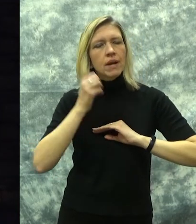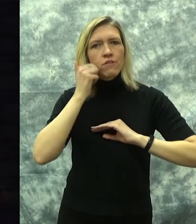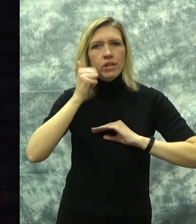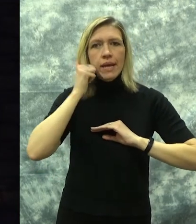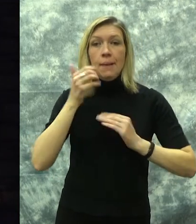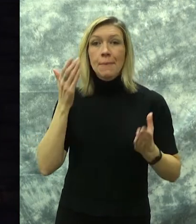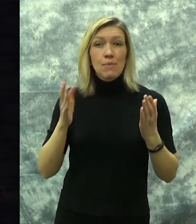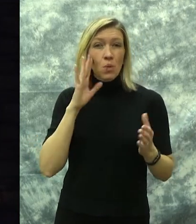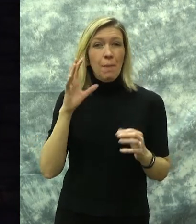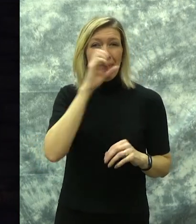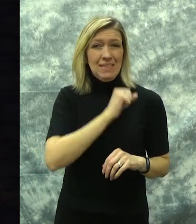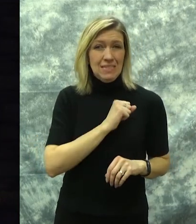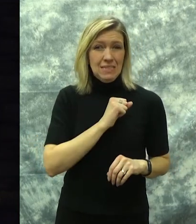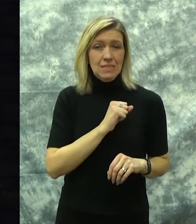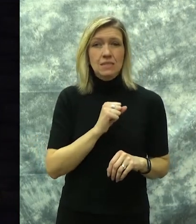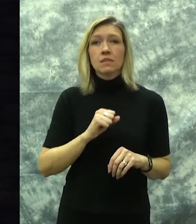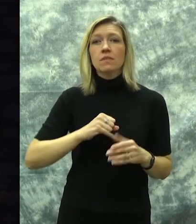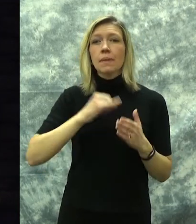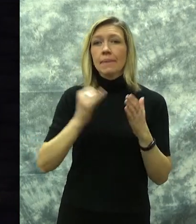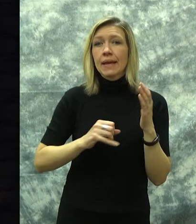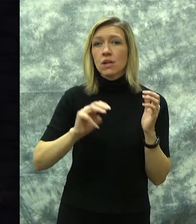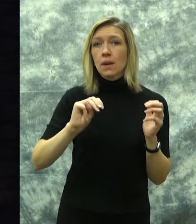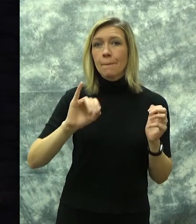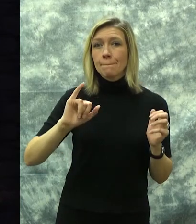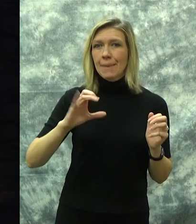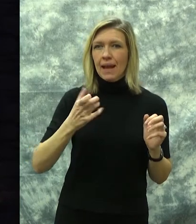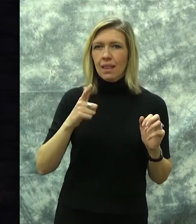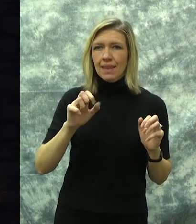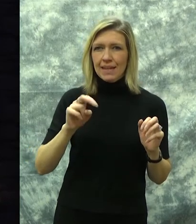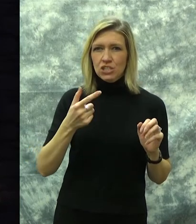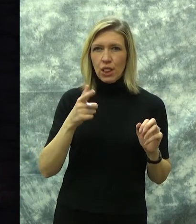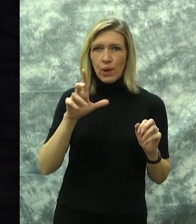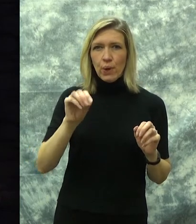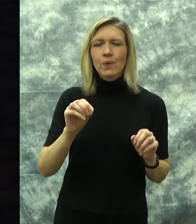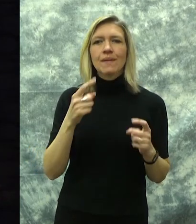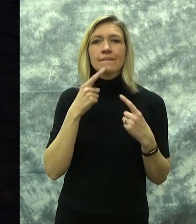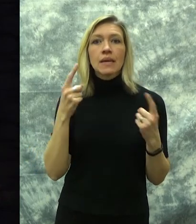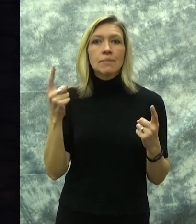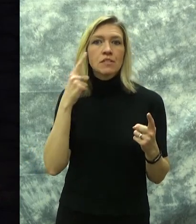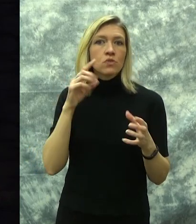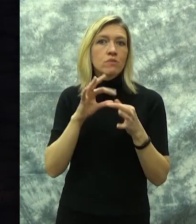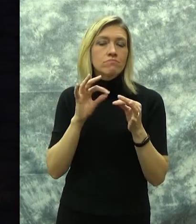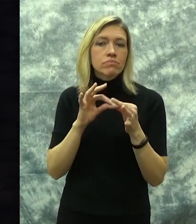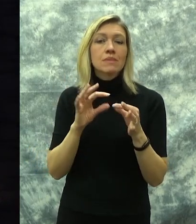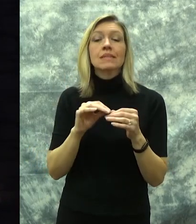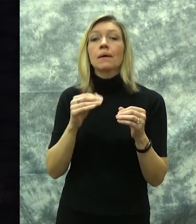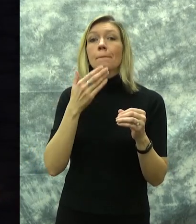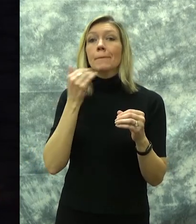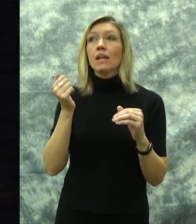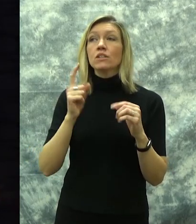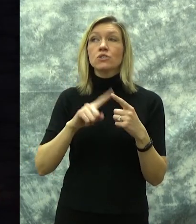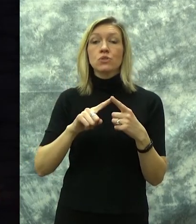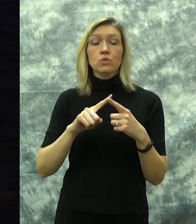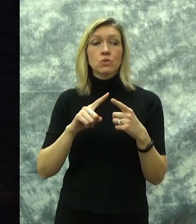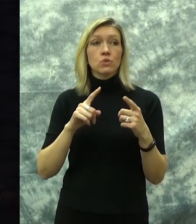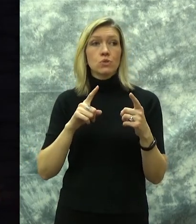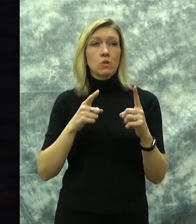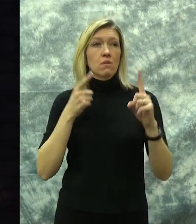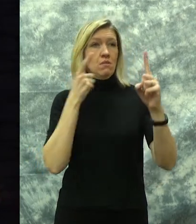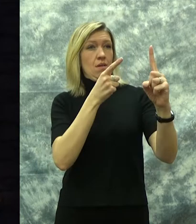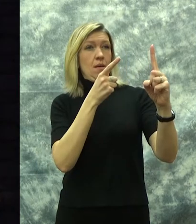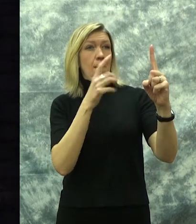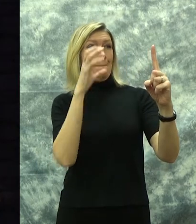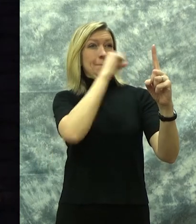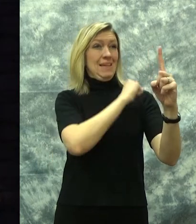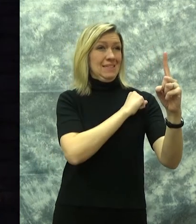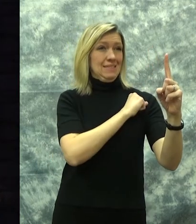Michelangelo, the great painter, was famous for saying that it's better to aim high and miss than to aim too low and to hit,